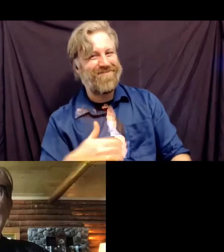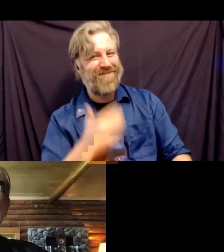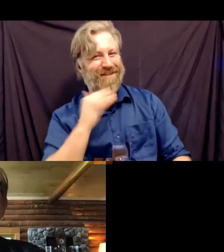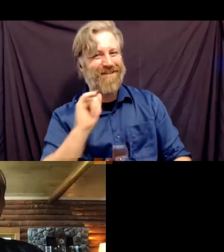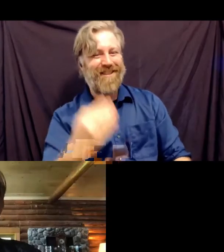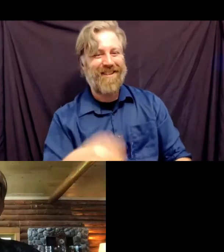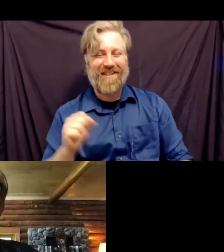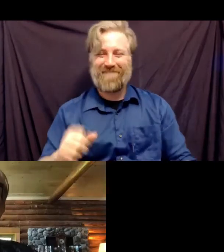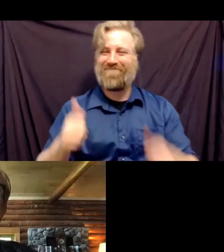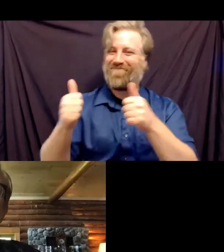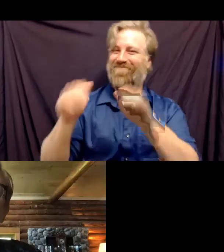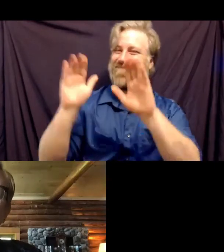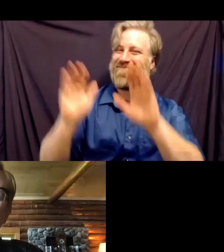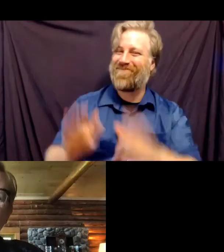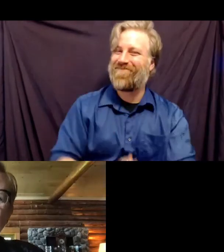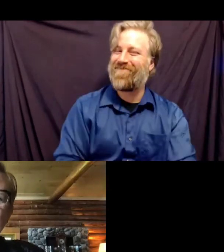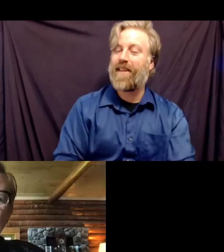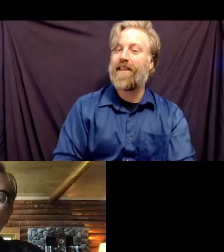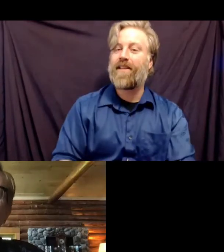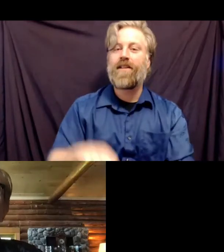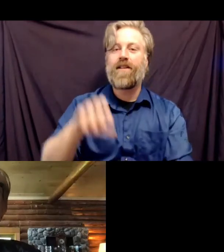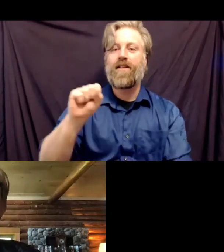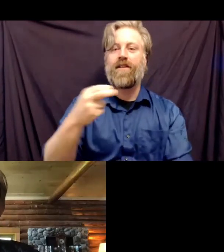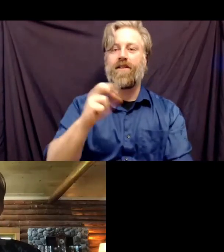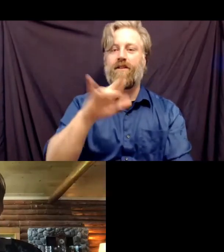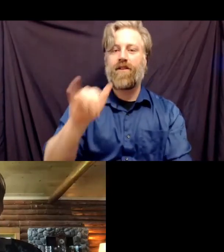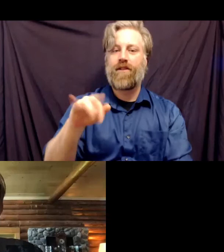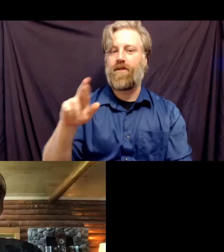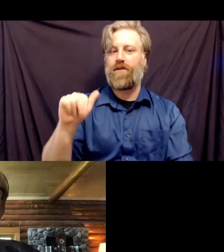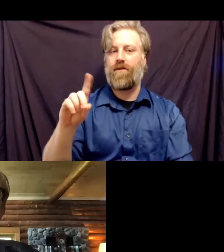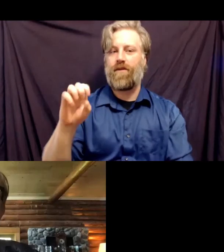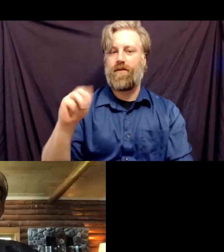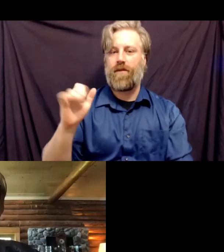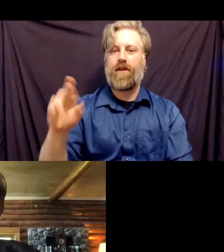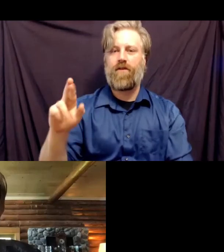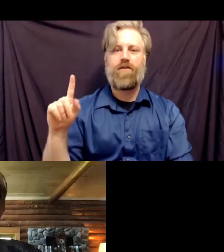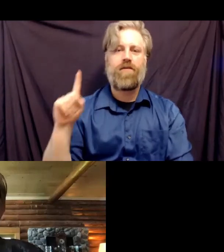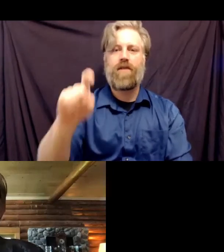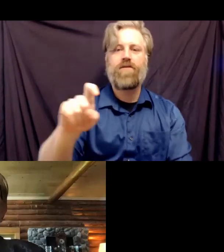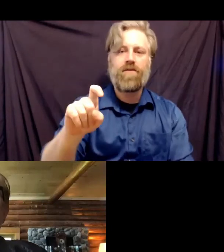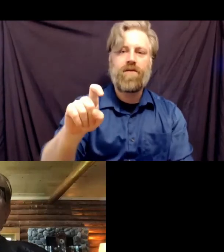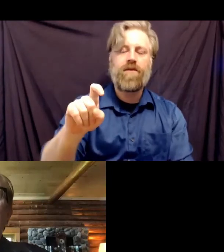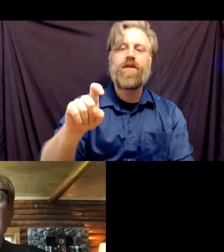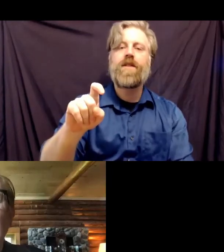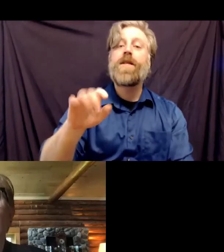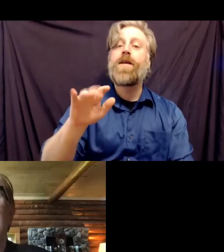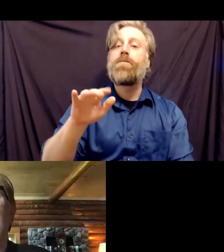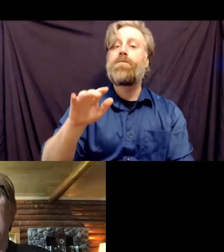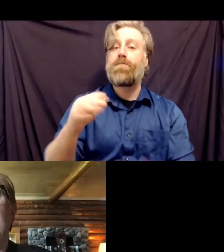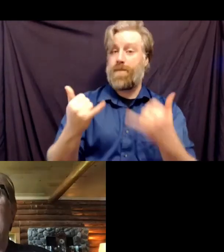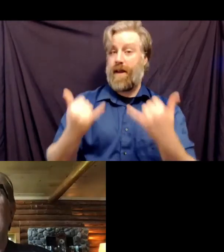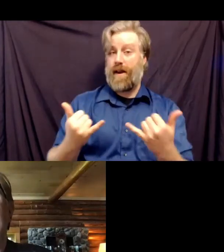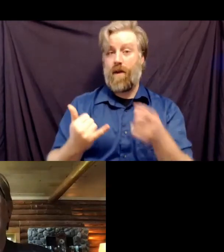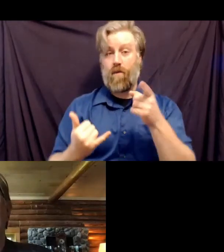was awesome. So there is a question from Sherry Rademacher. She had asked, now do